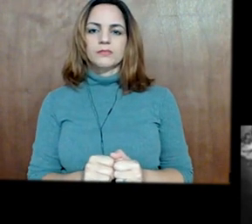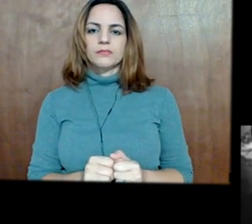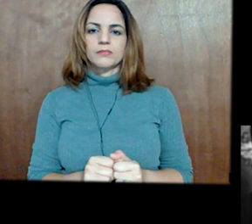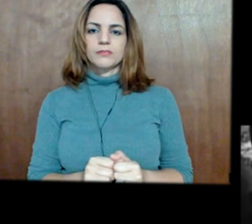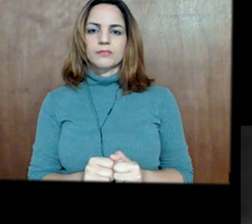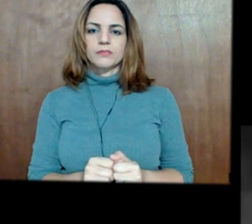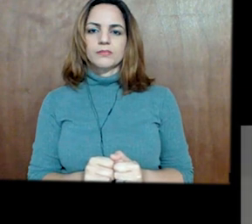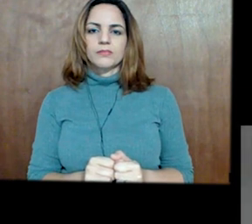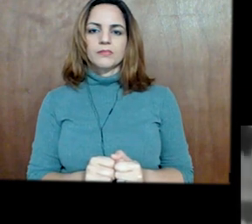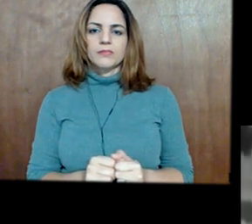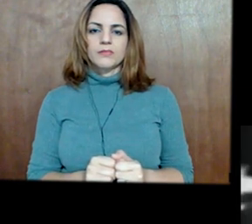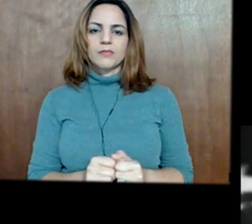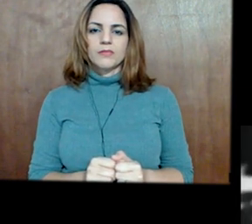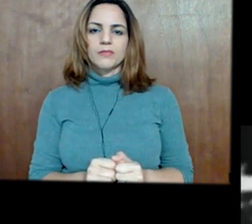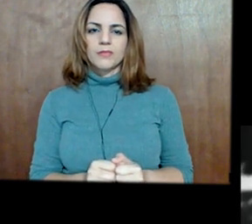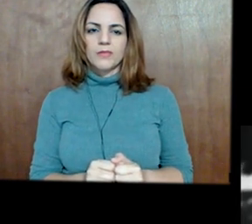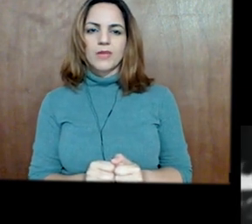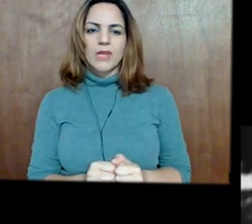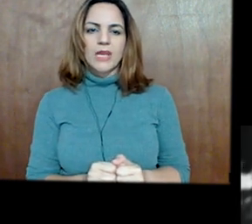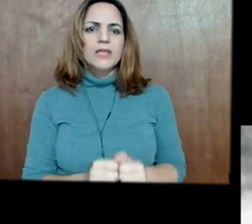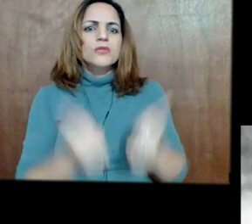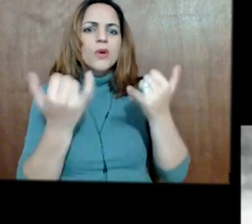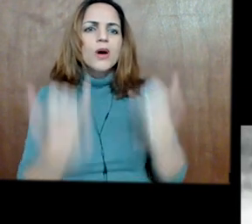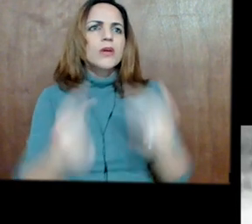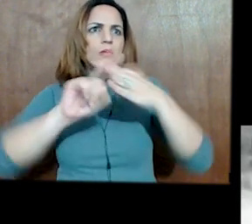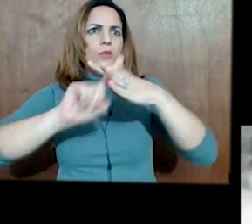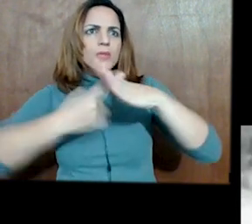So the struggle of Puerto Rico is your struggle.